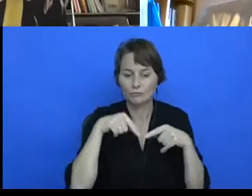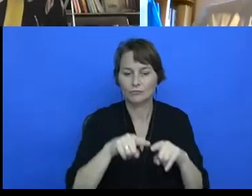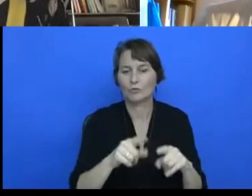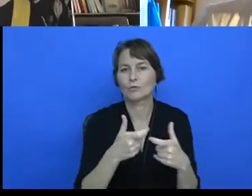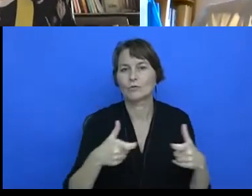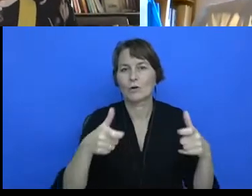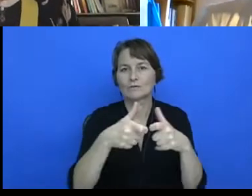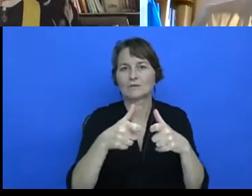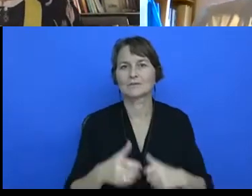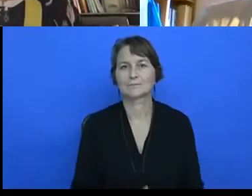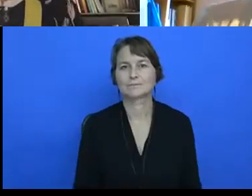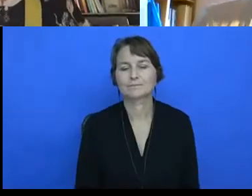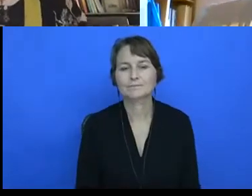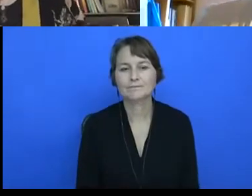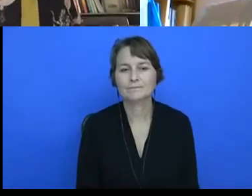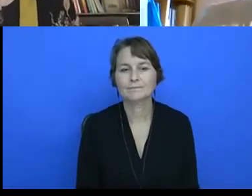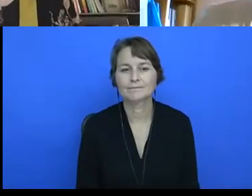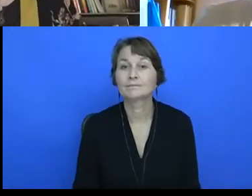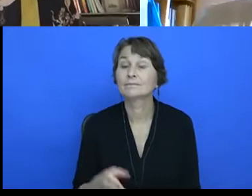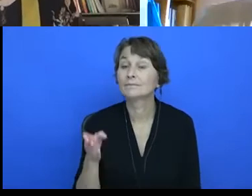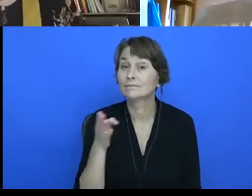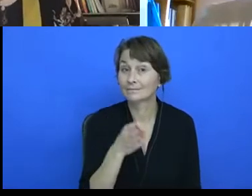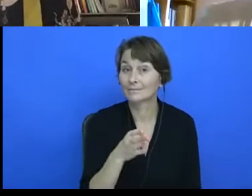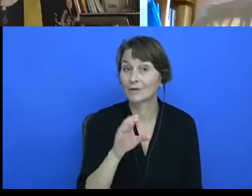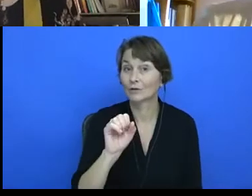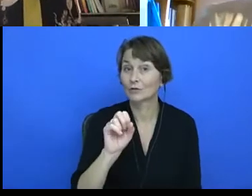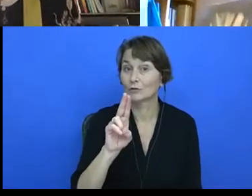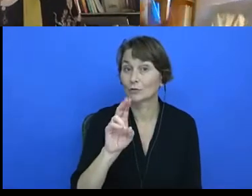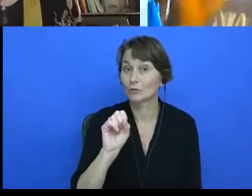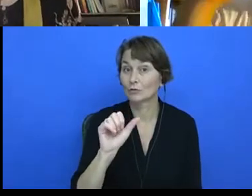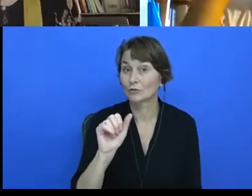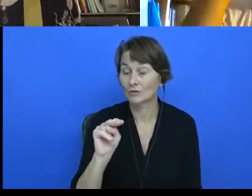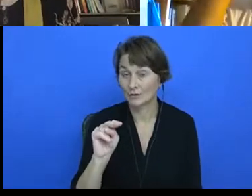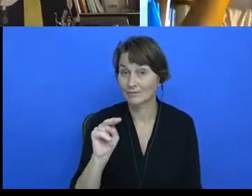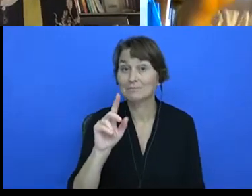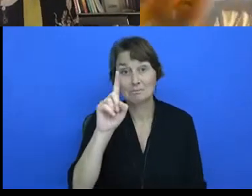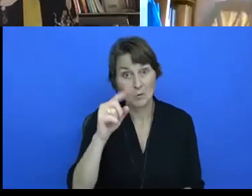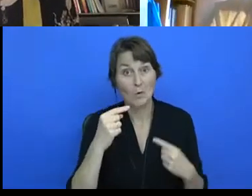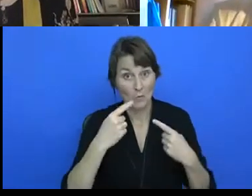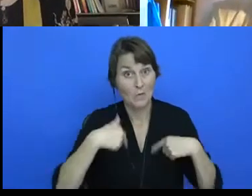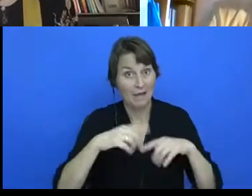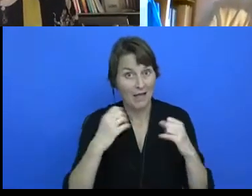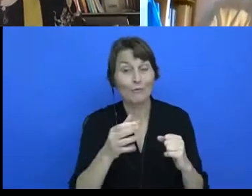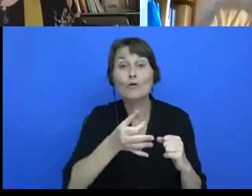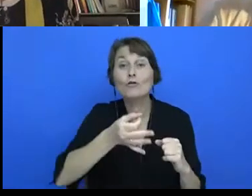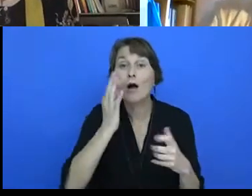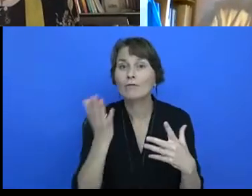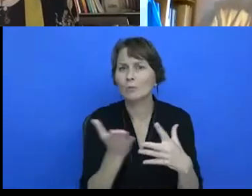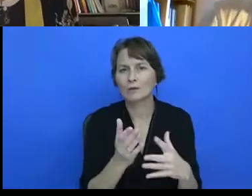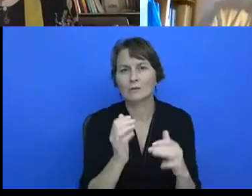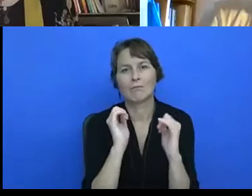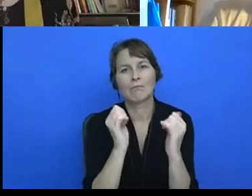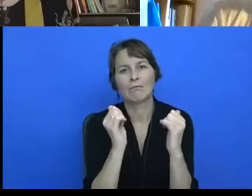Susan? We had coffee breaks that were very successful. And the way we did is the way you will experience after